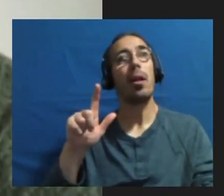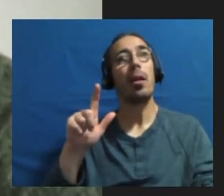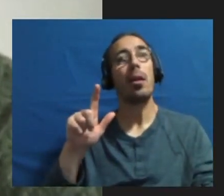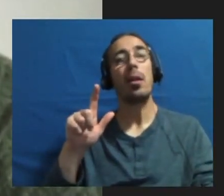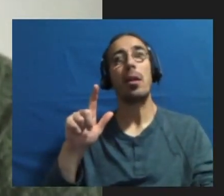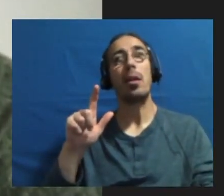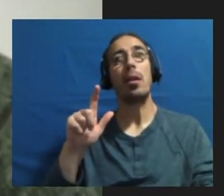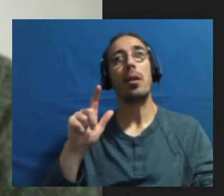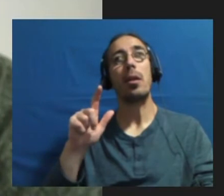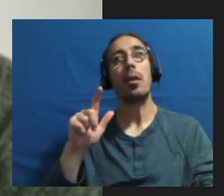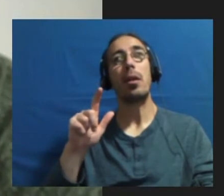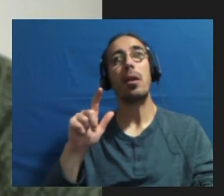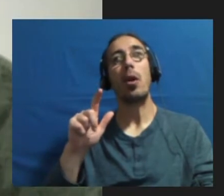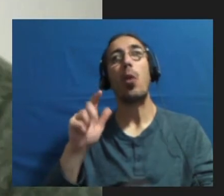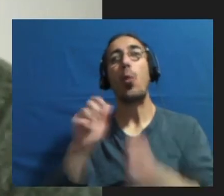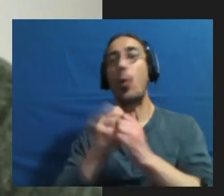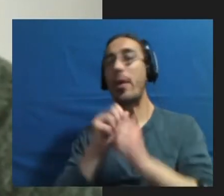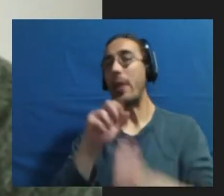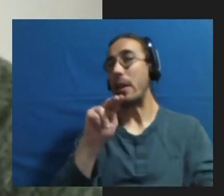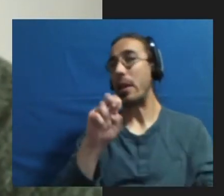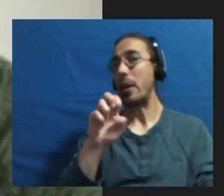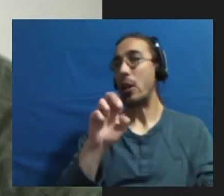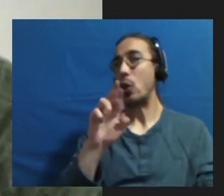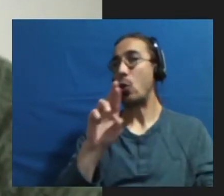neuro neurodivergence, and